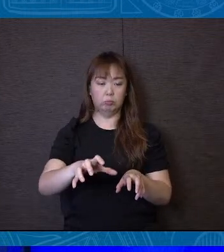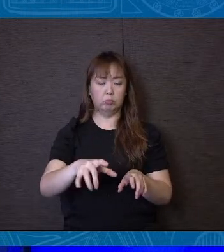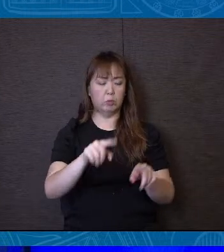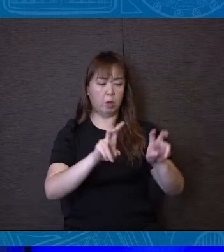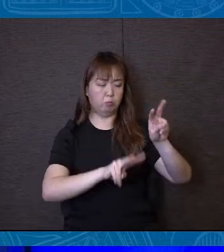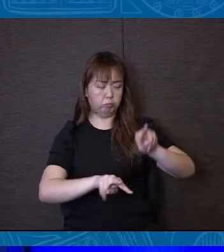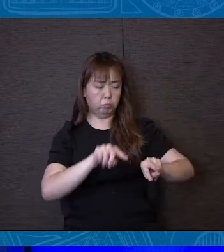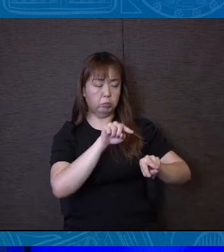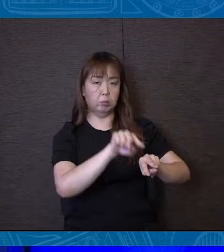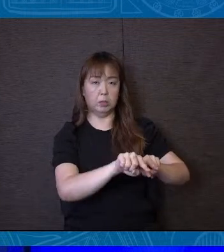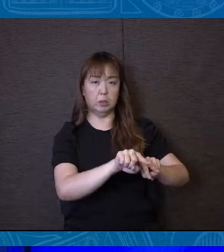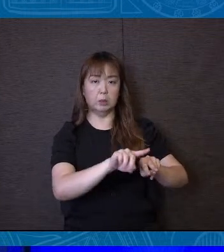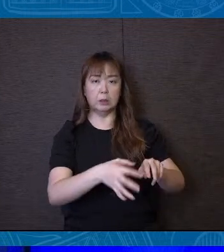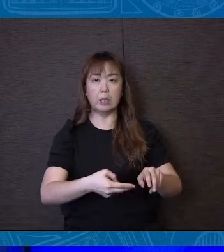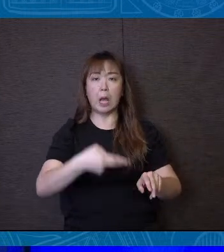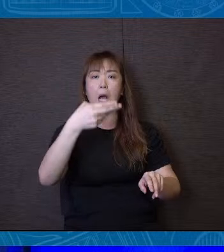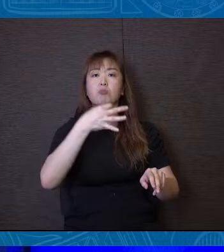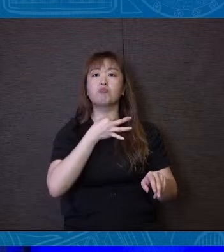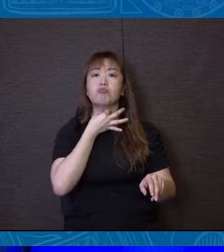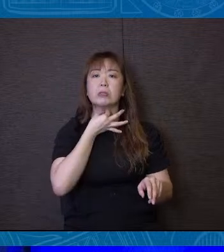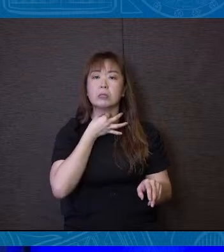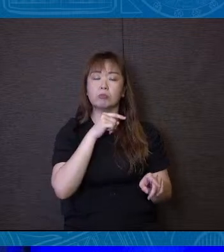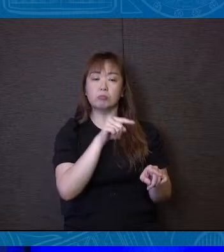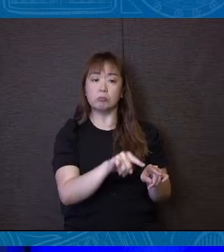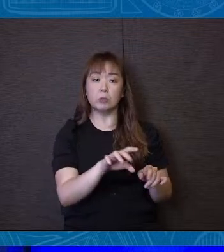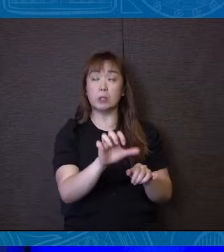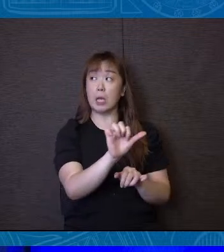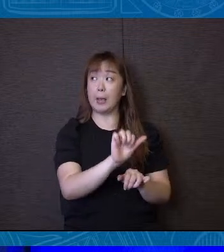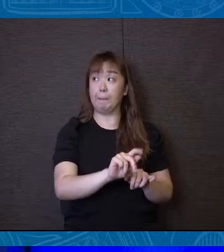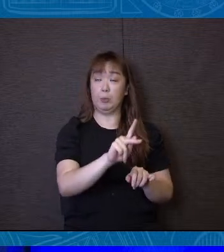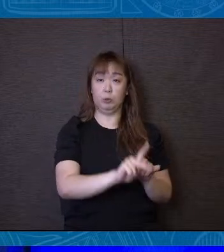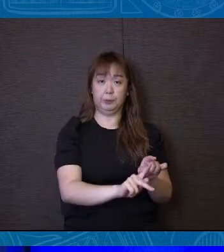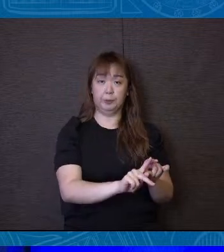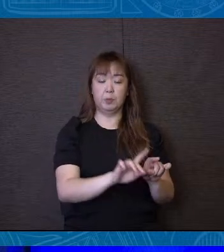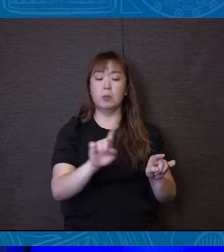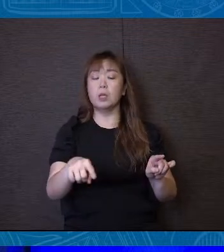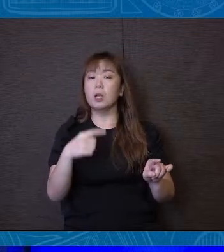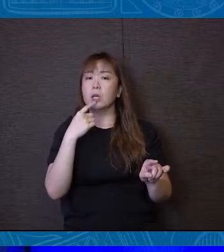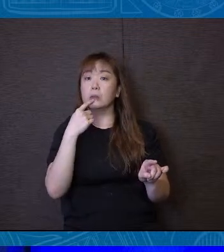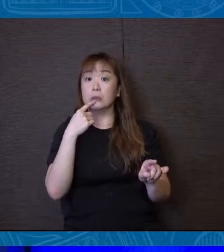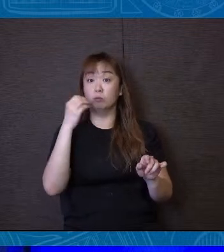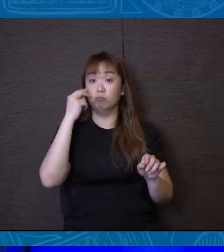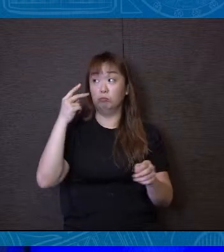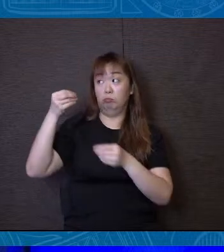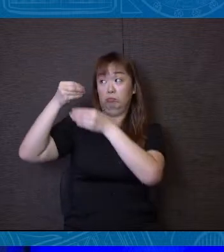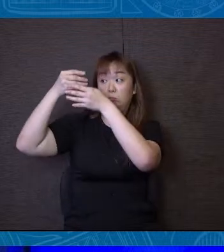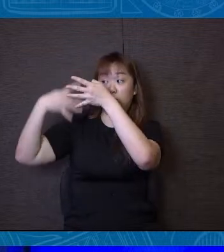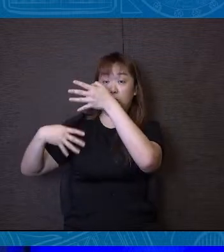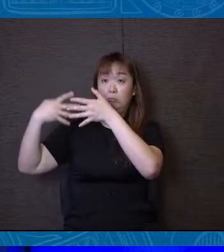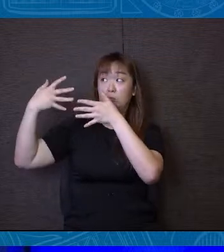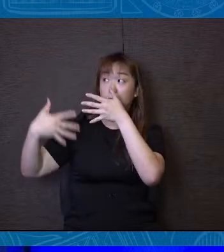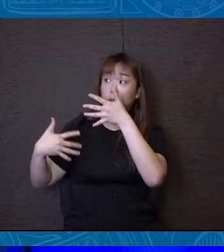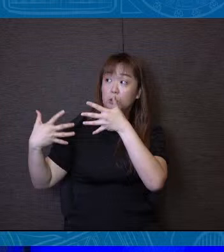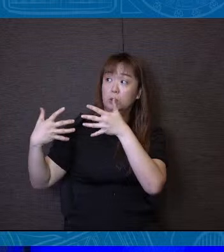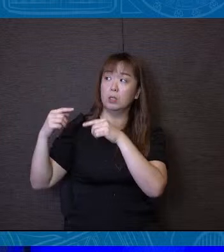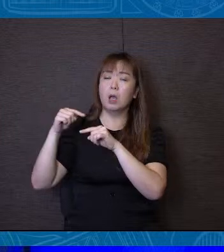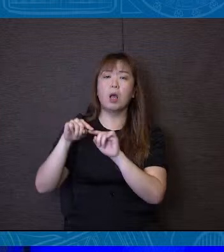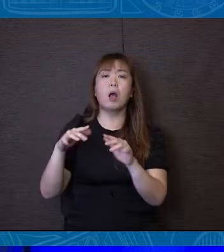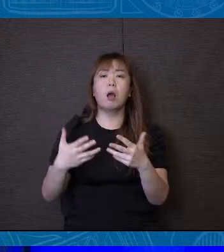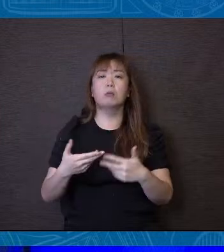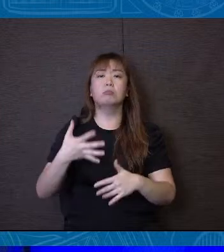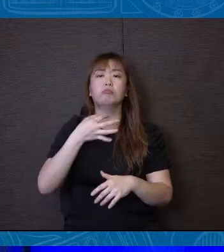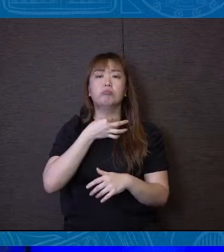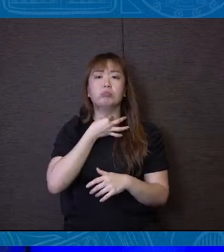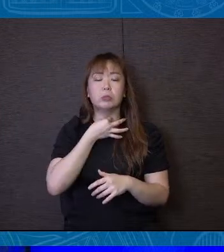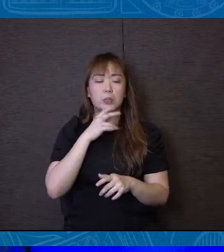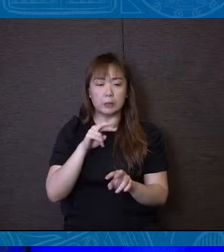country. 10 were in the Asia and the Pacific region. The ones that are mentioned here, these are the 10 high-risk countries that we are